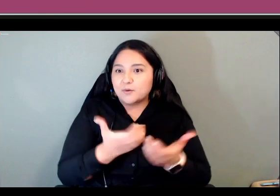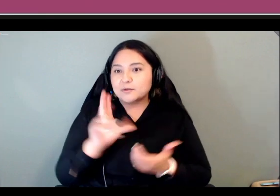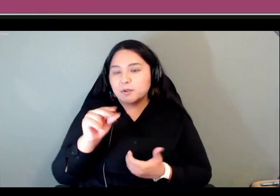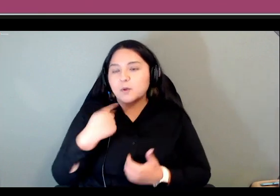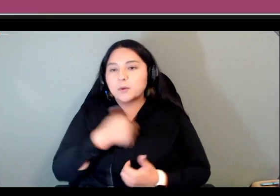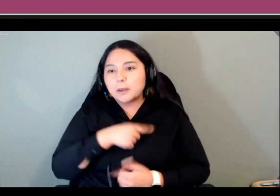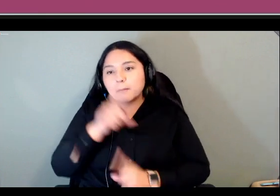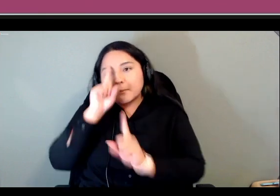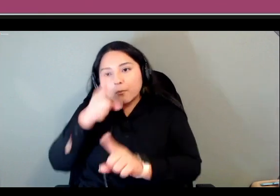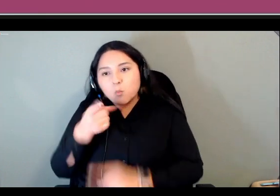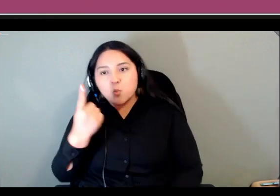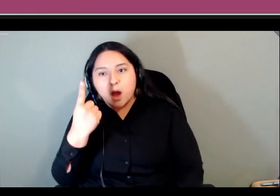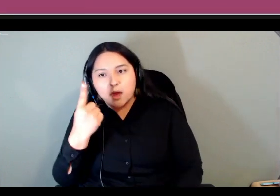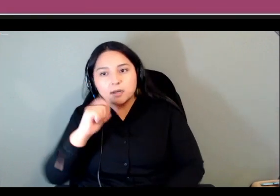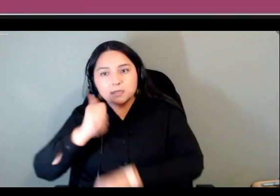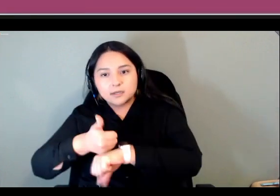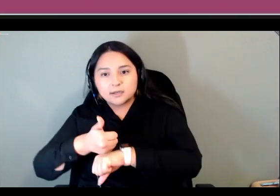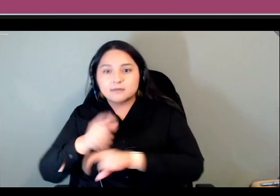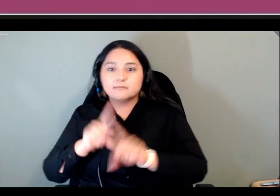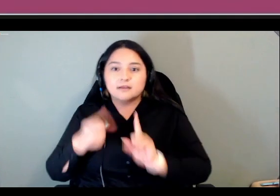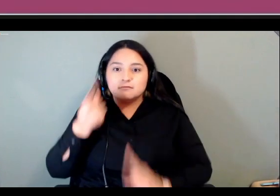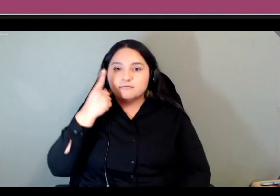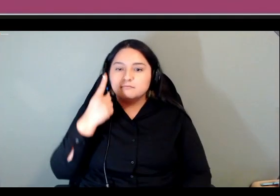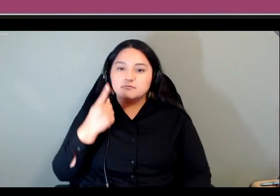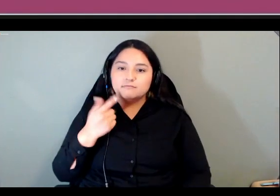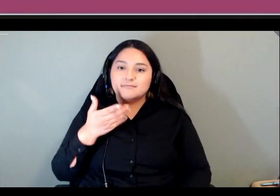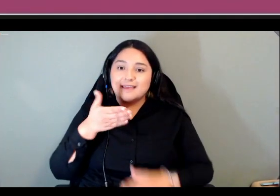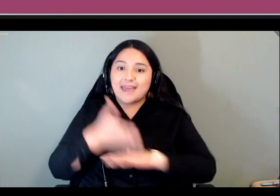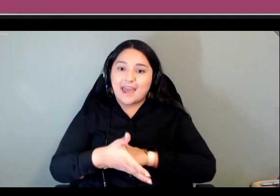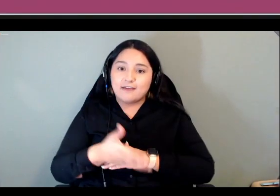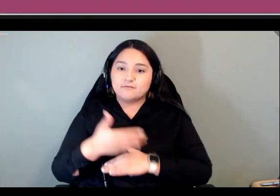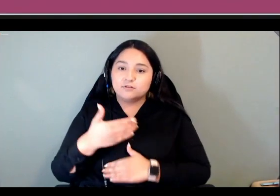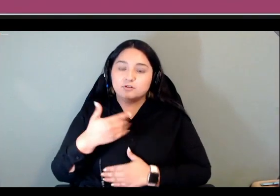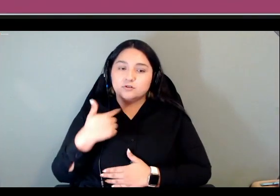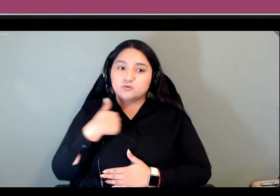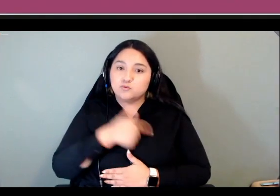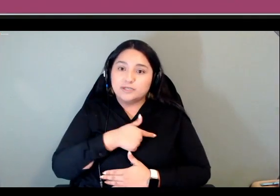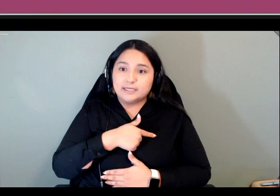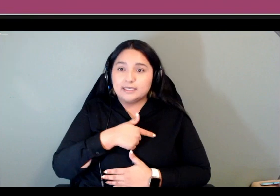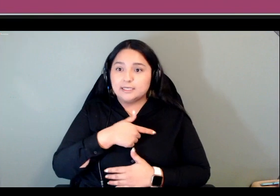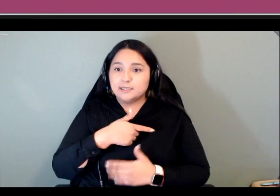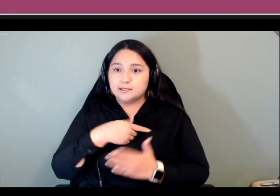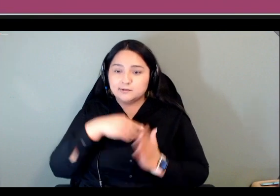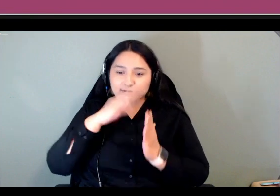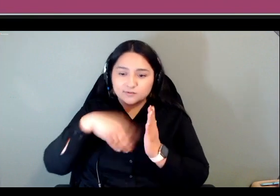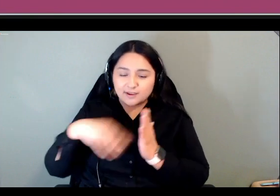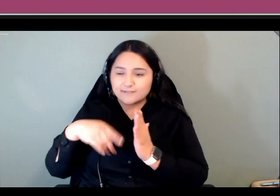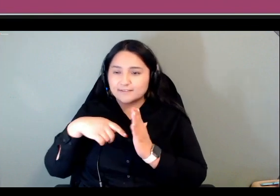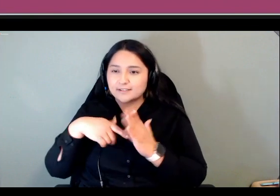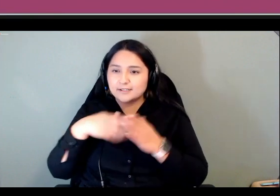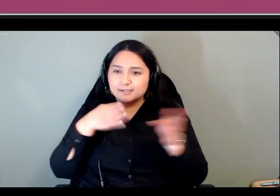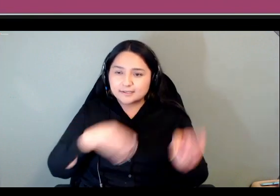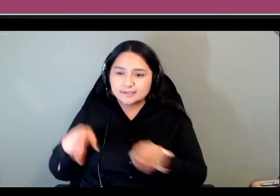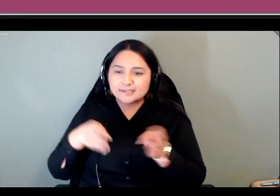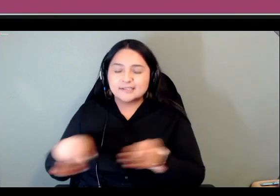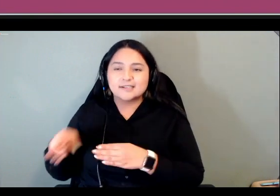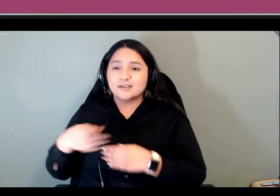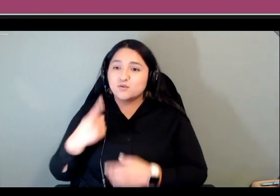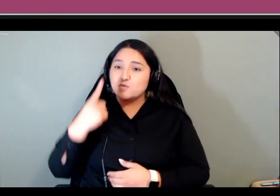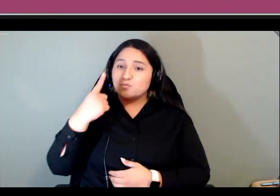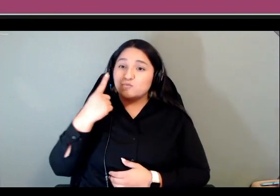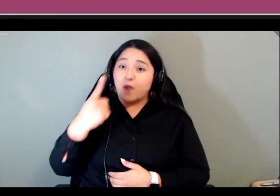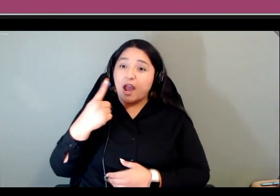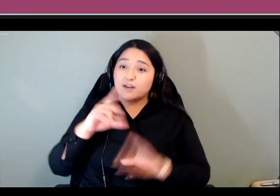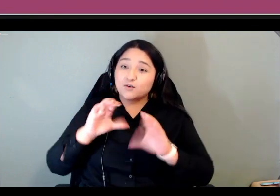1. But after drafting everything, we realized that we had way too much content to cram into 1